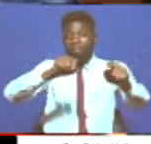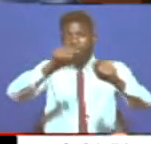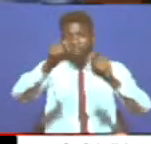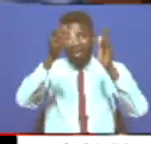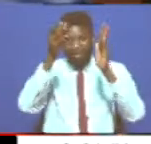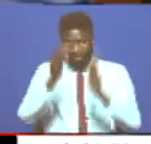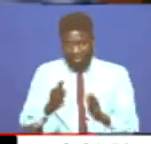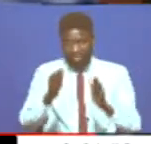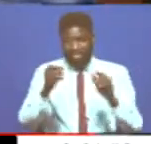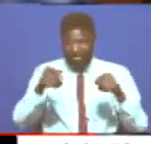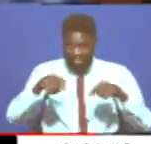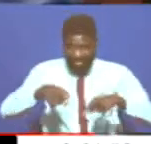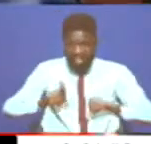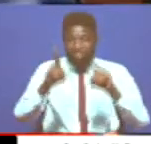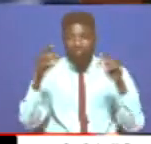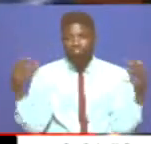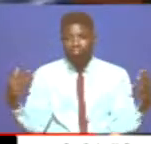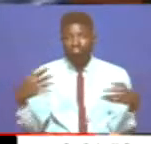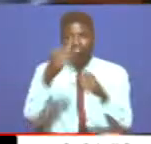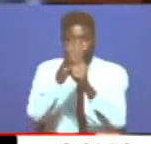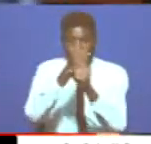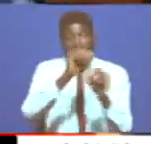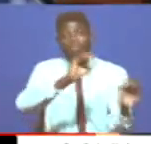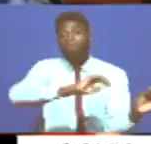consolidated to go and do exams elsewhere,